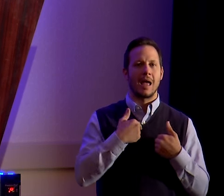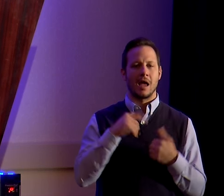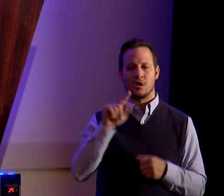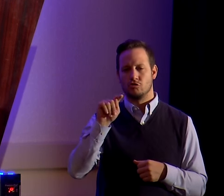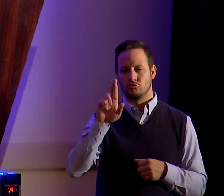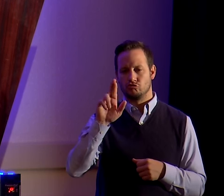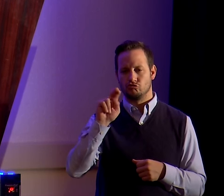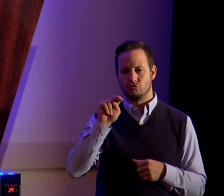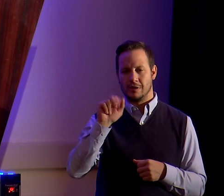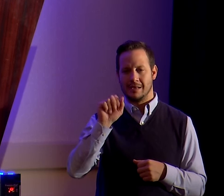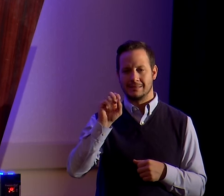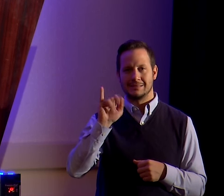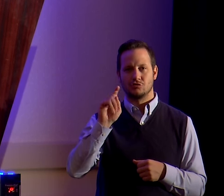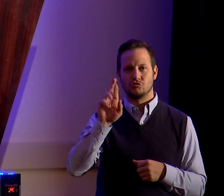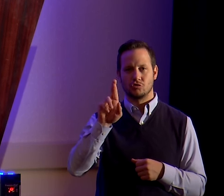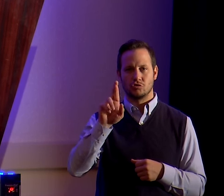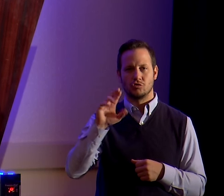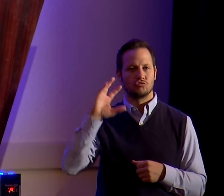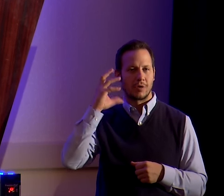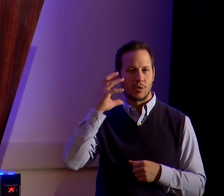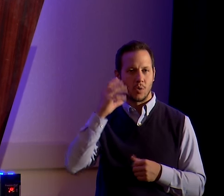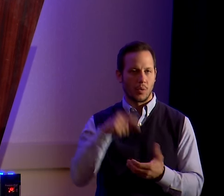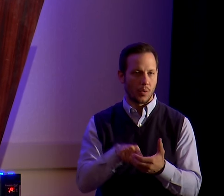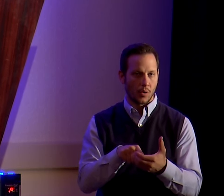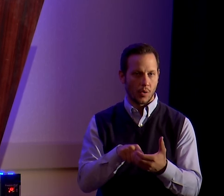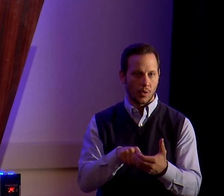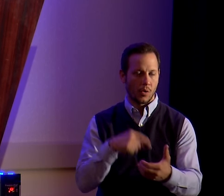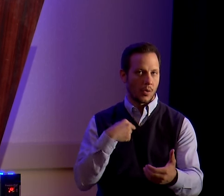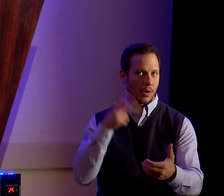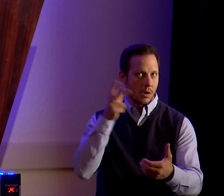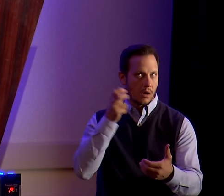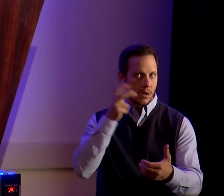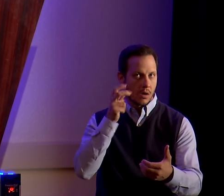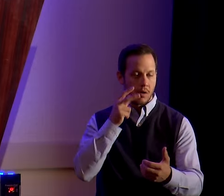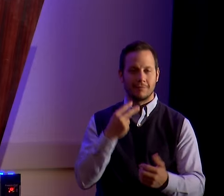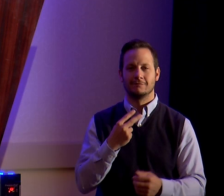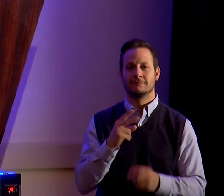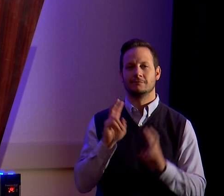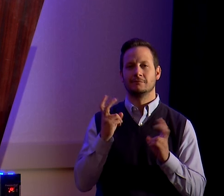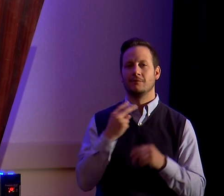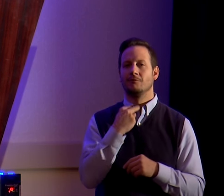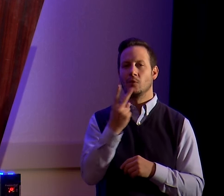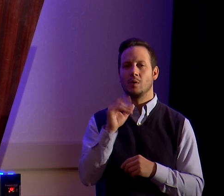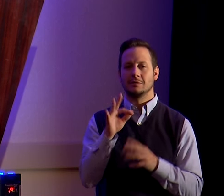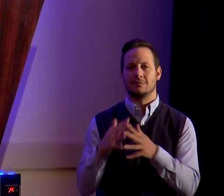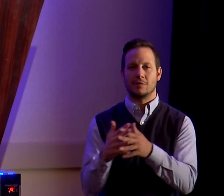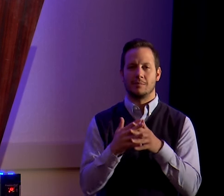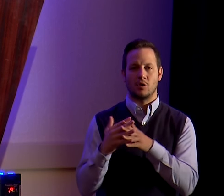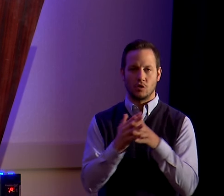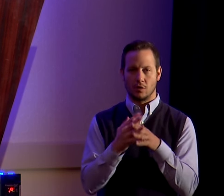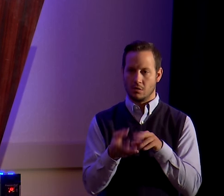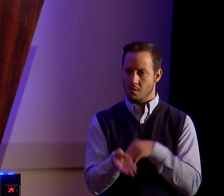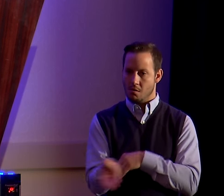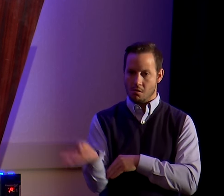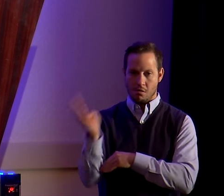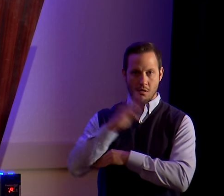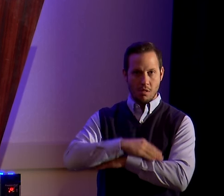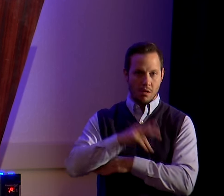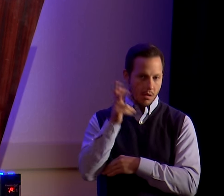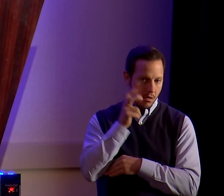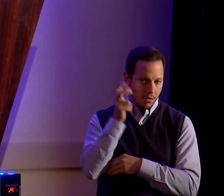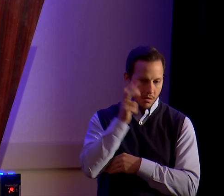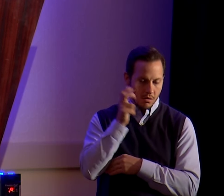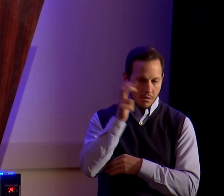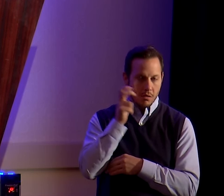radio, and we were tuned in to Voice of America all day, listening to the moon